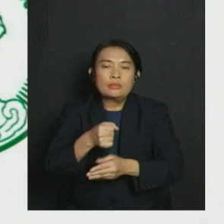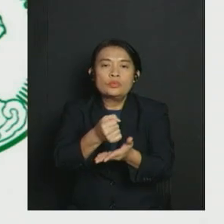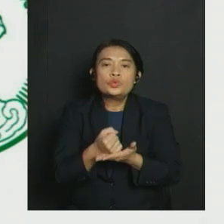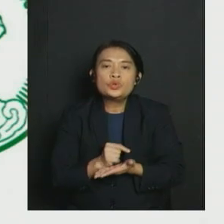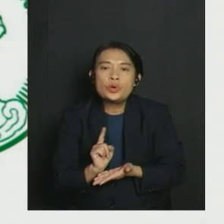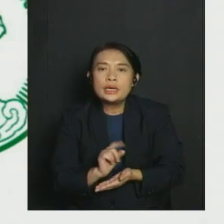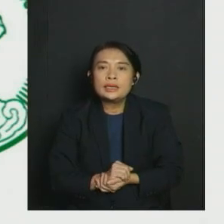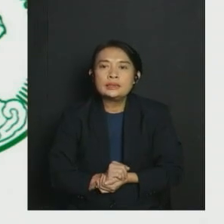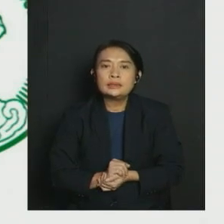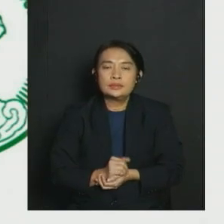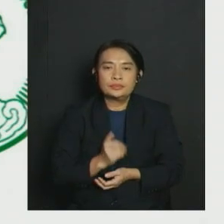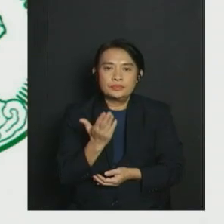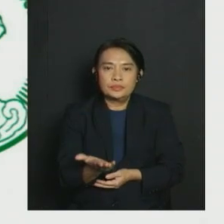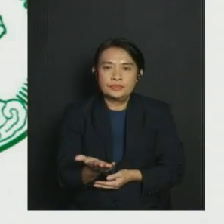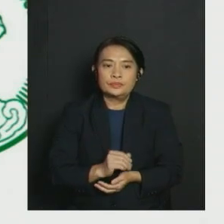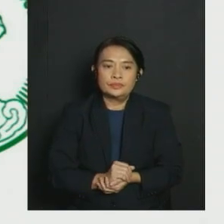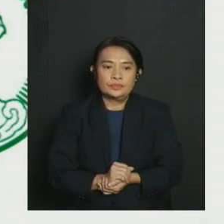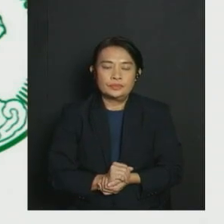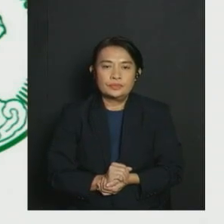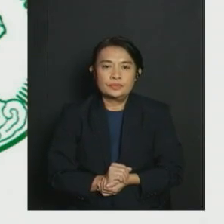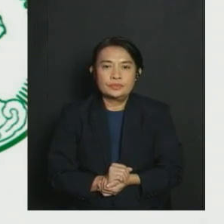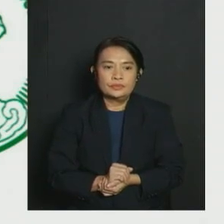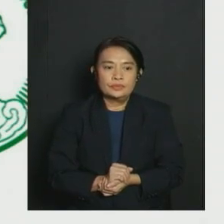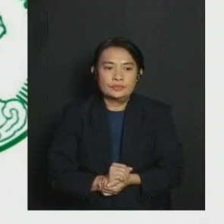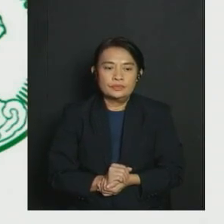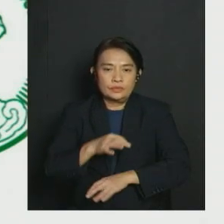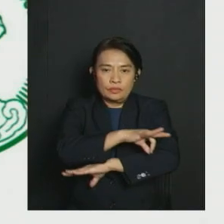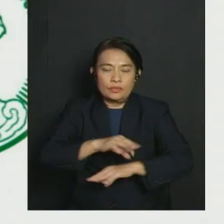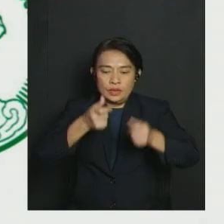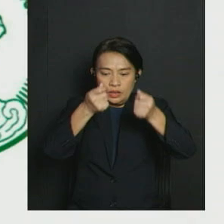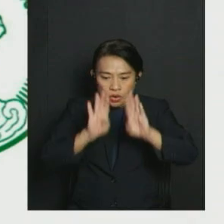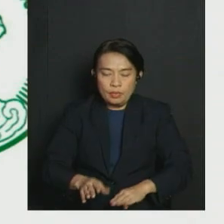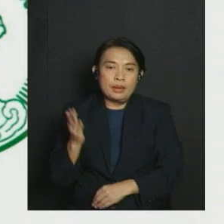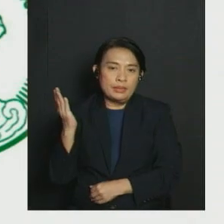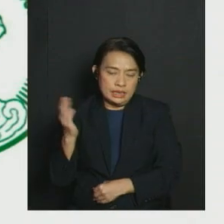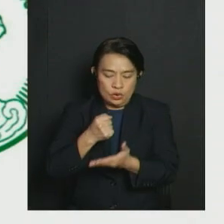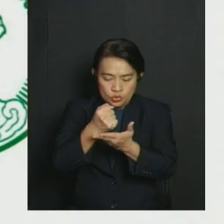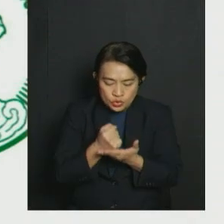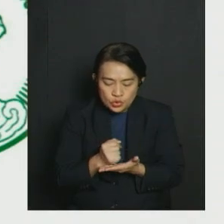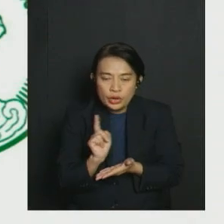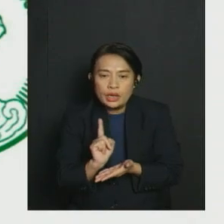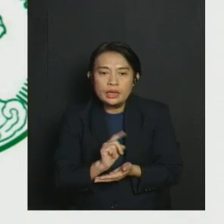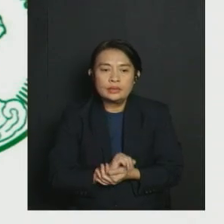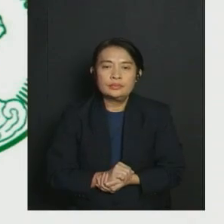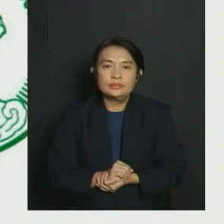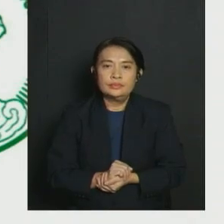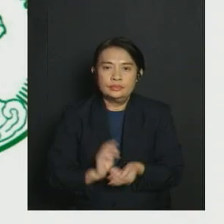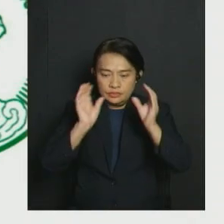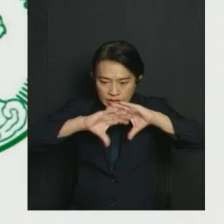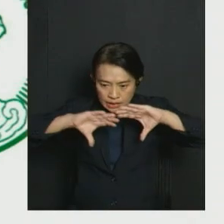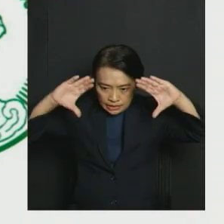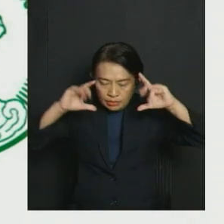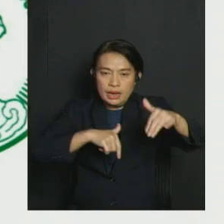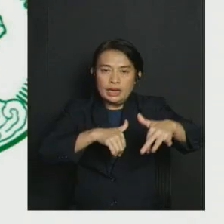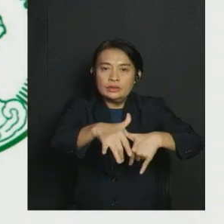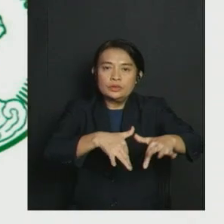talk about government department, the local government department, you will see that it's very boring. You will see that